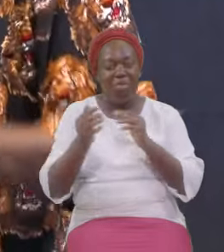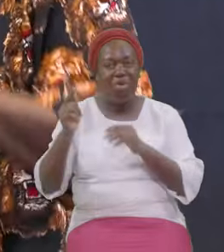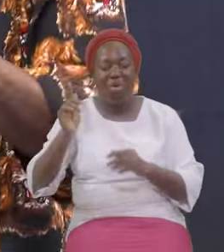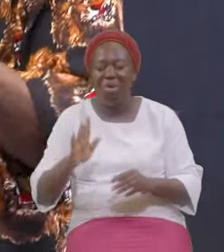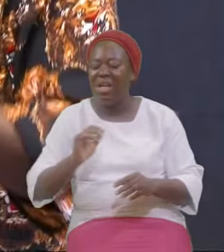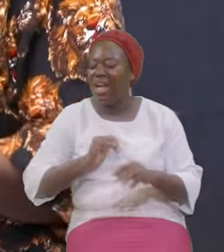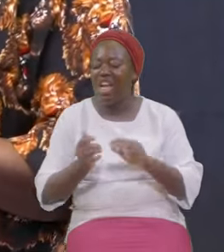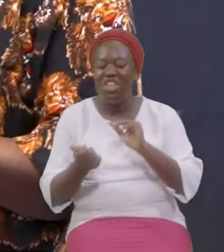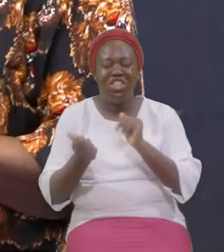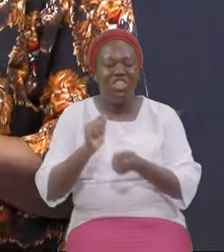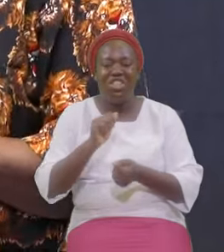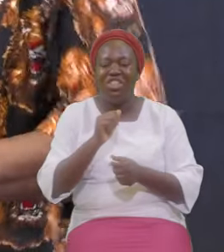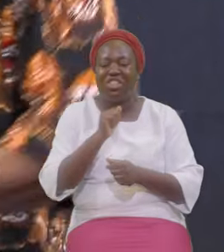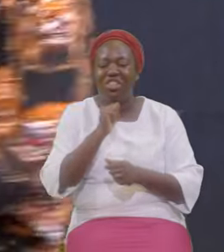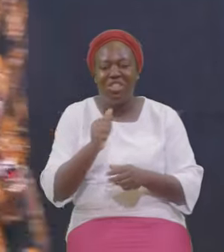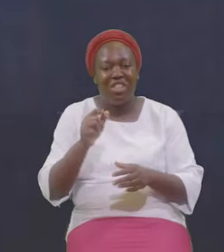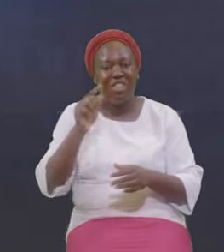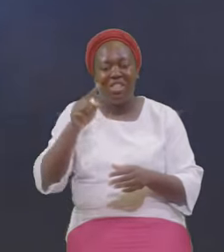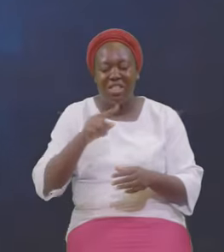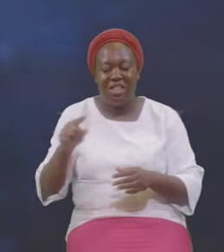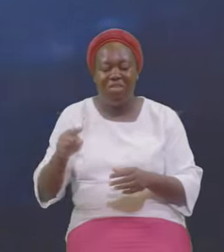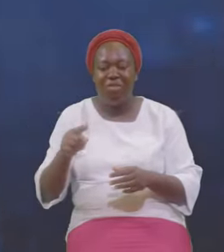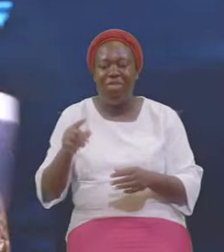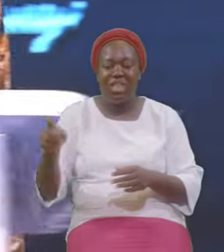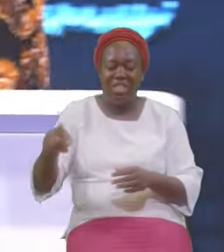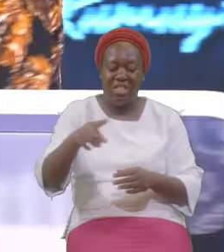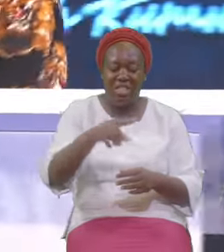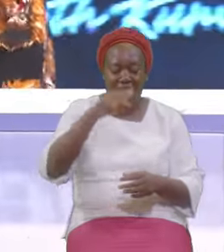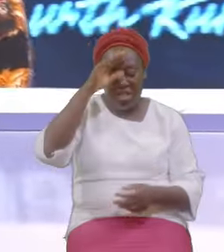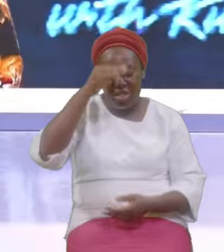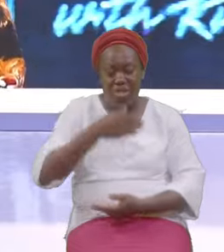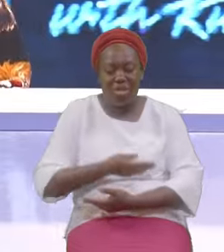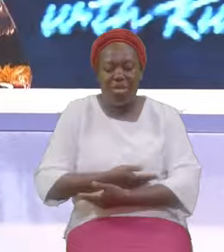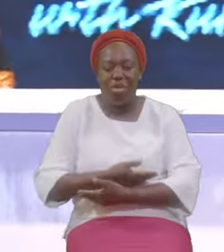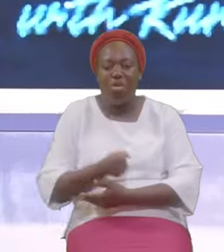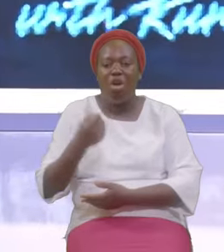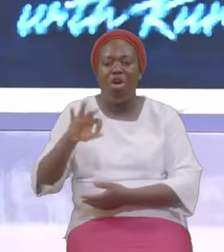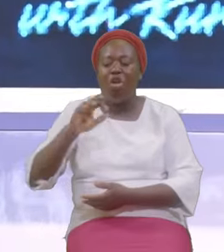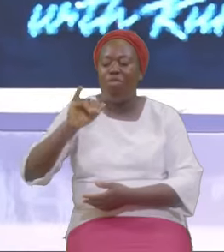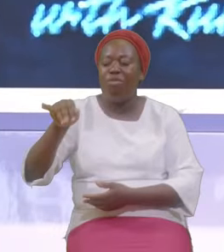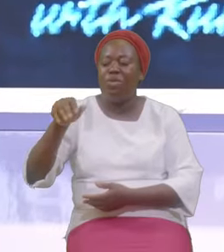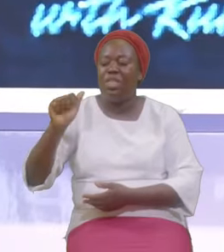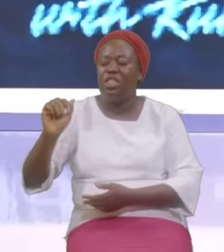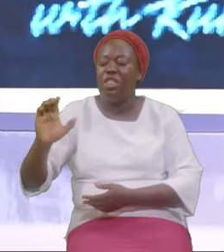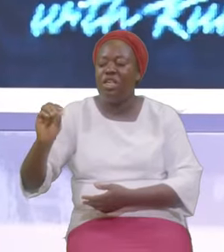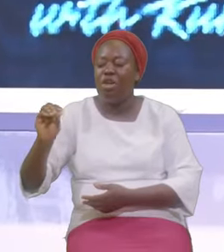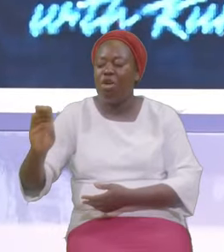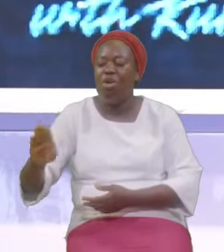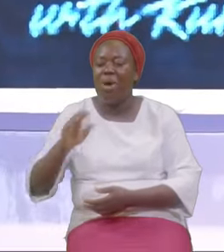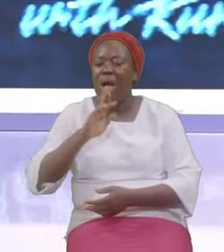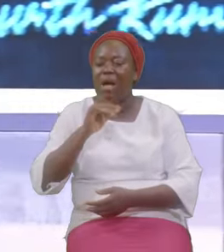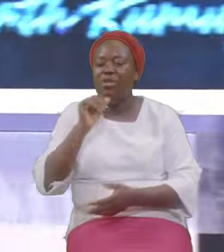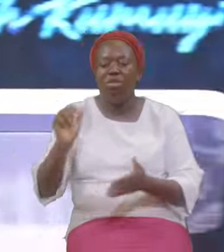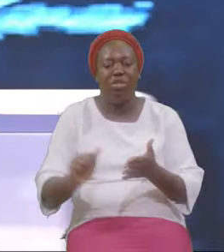says, therefore, ye sons of Jacob are not consumed. As we